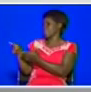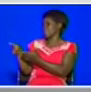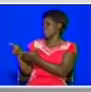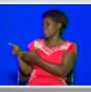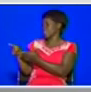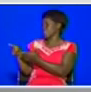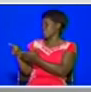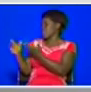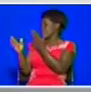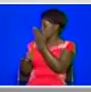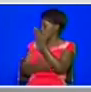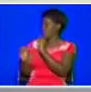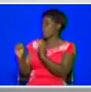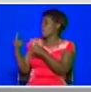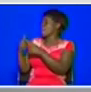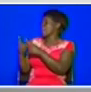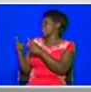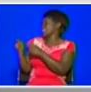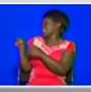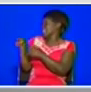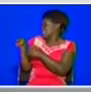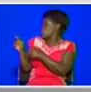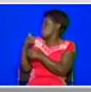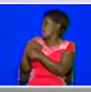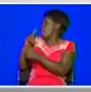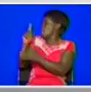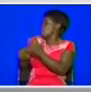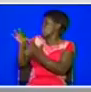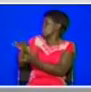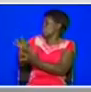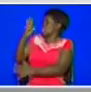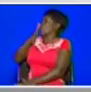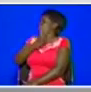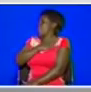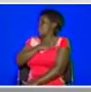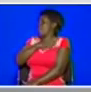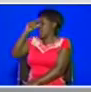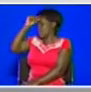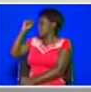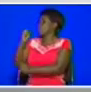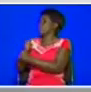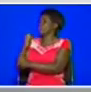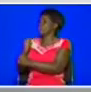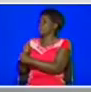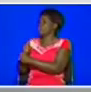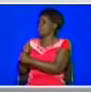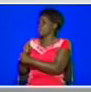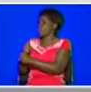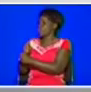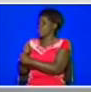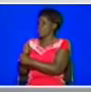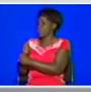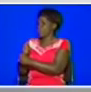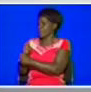not necessarily a bad thing. But then, so what is that one thing that the NASA government would do that would say, I'll okay. I'll come to the